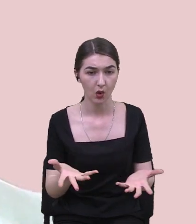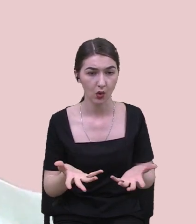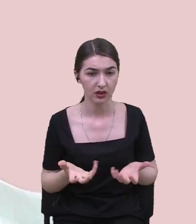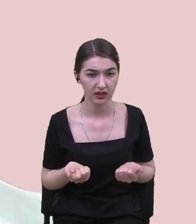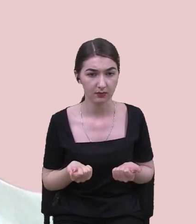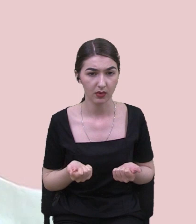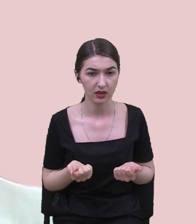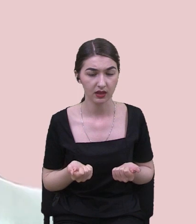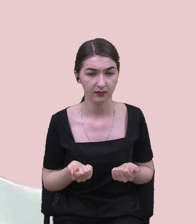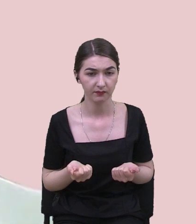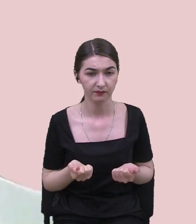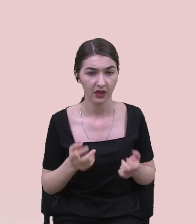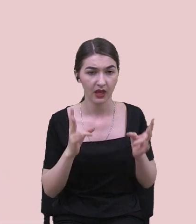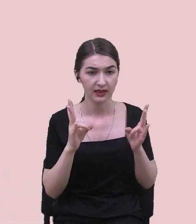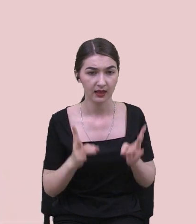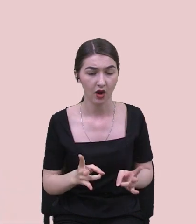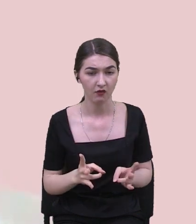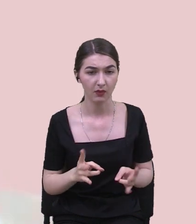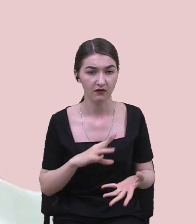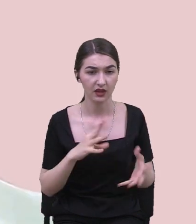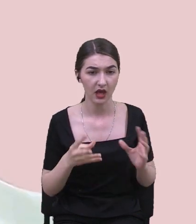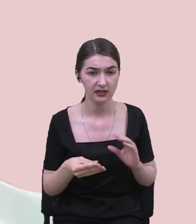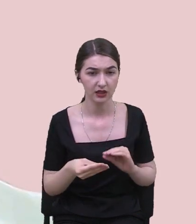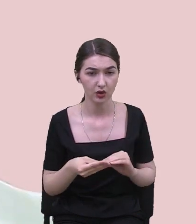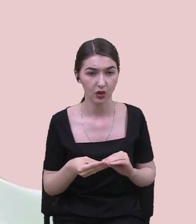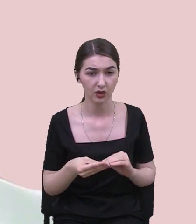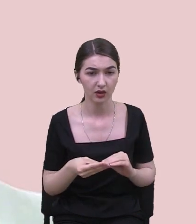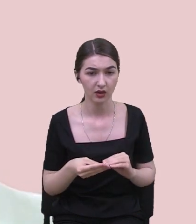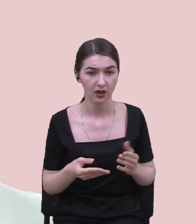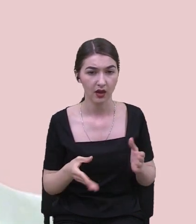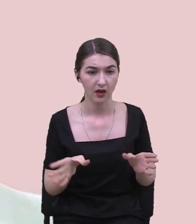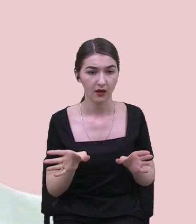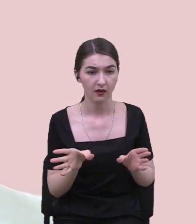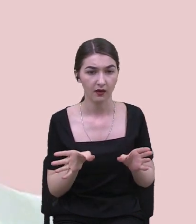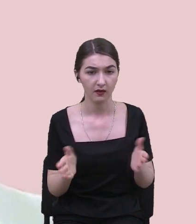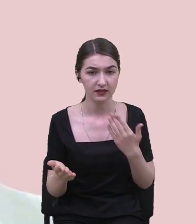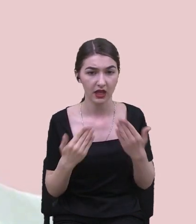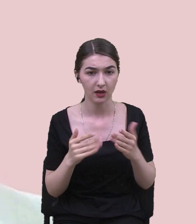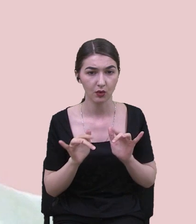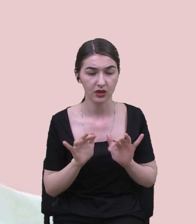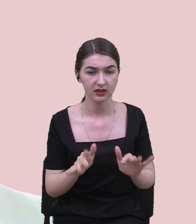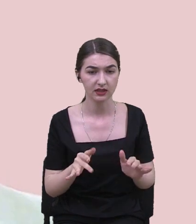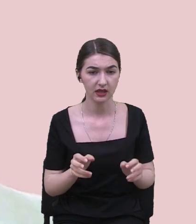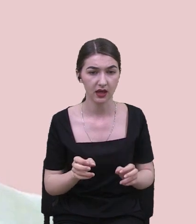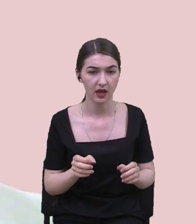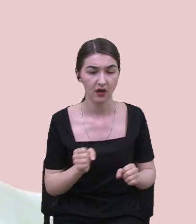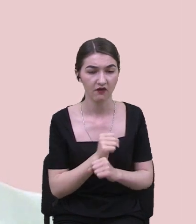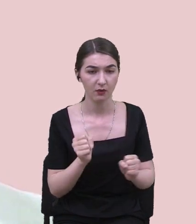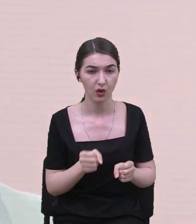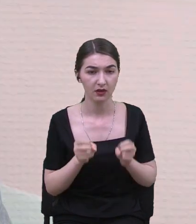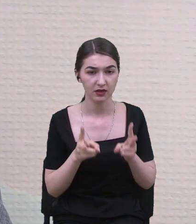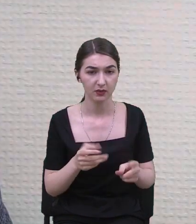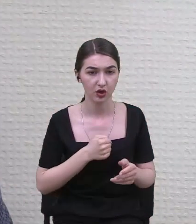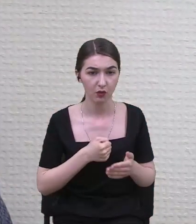interacting with explosive ordnance. Thank you. Yeah, that's an excellent suggestion. Thank you very